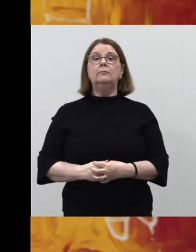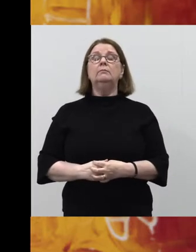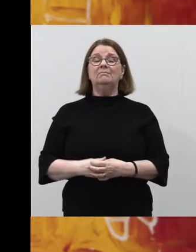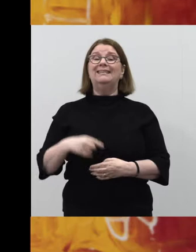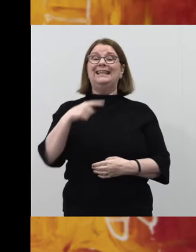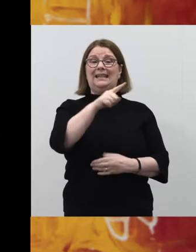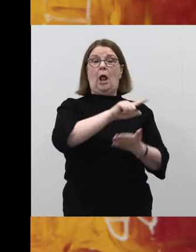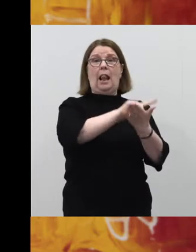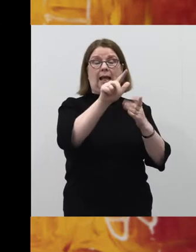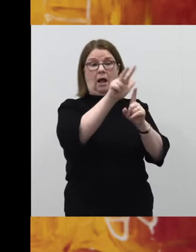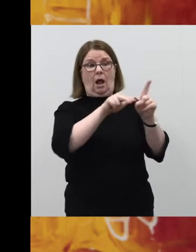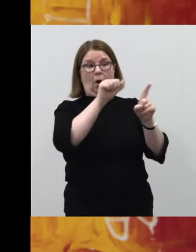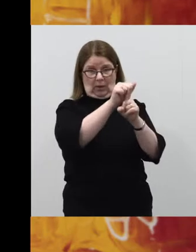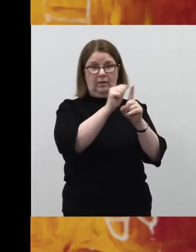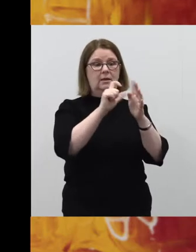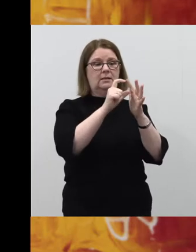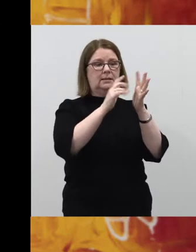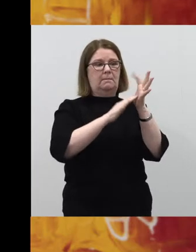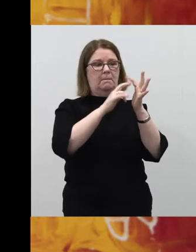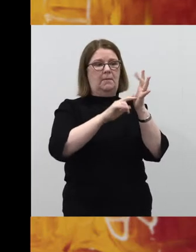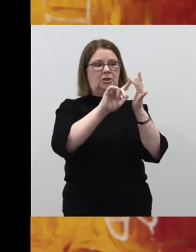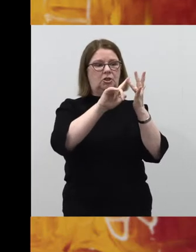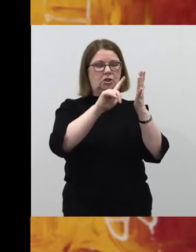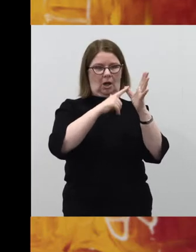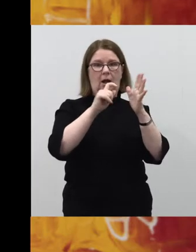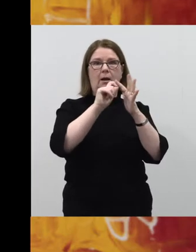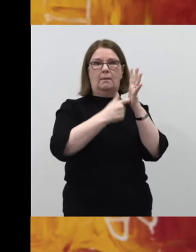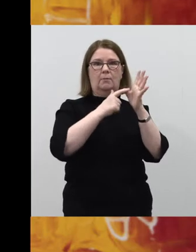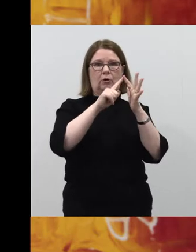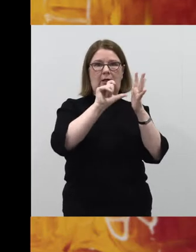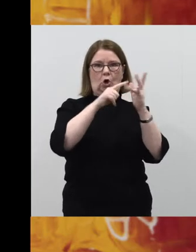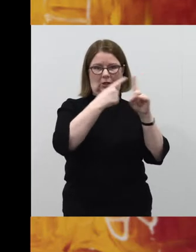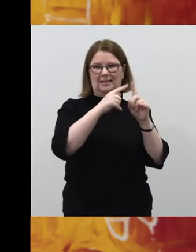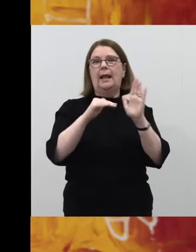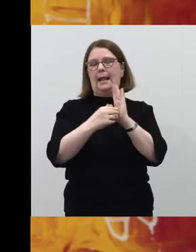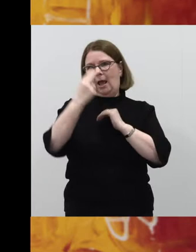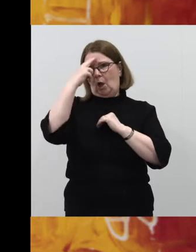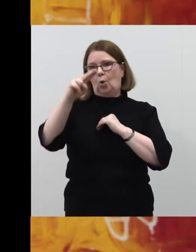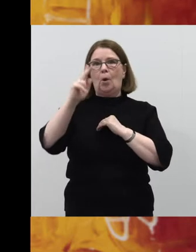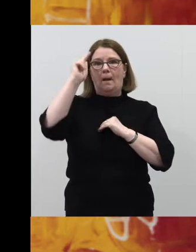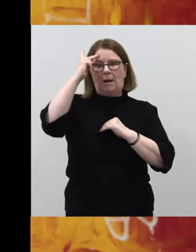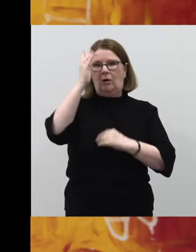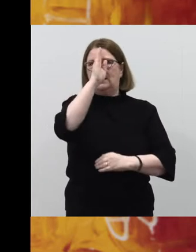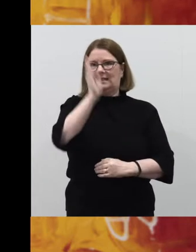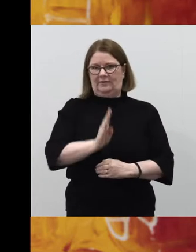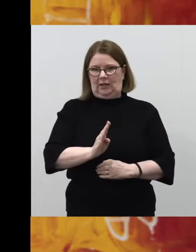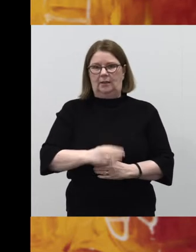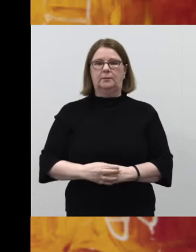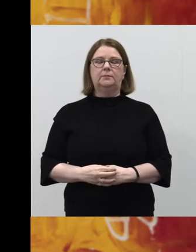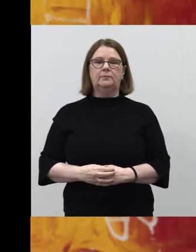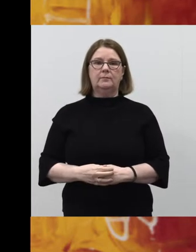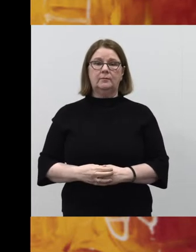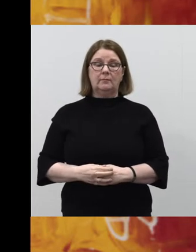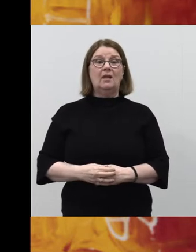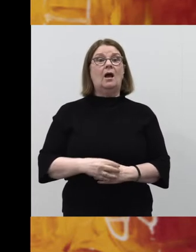the studio in Broadmoor, he continued to work on his wonderful fantasy images, such as this painting of Oberon and Titania, full